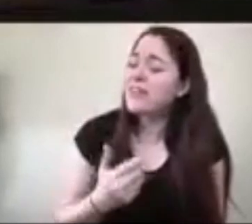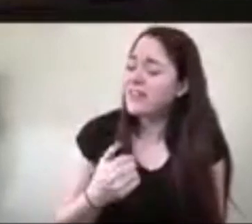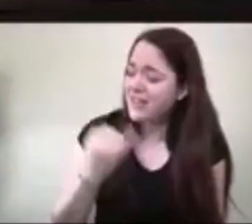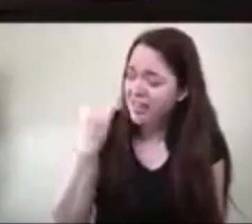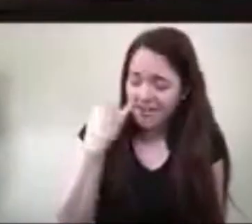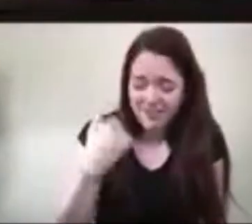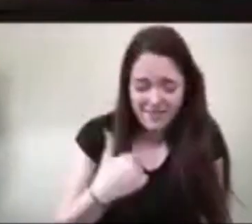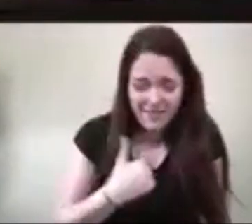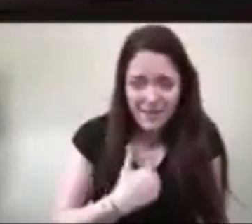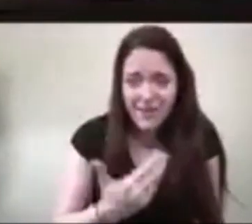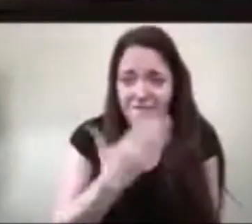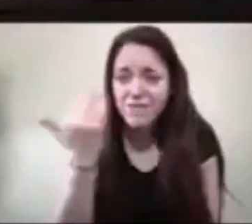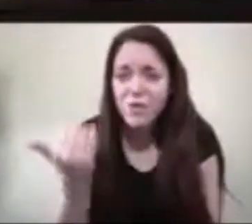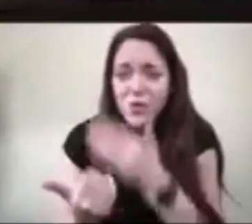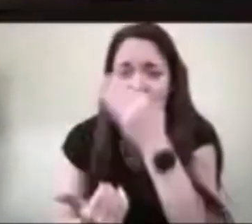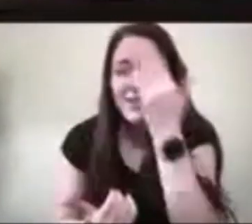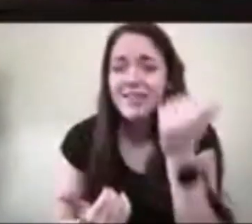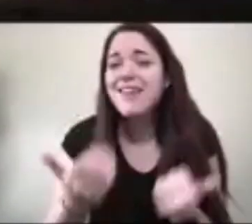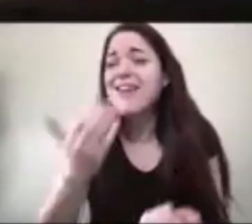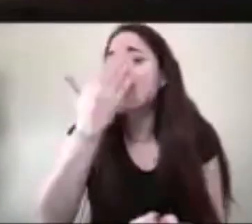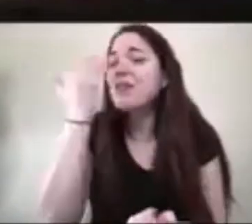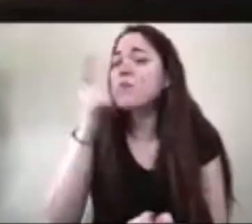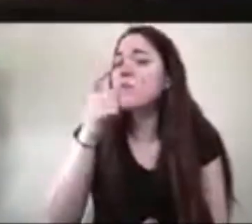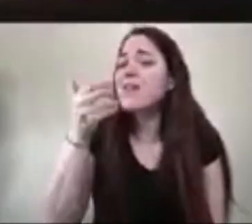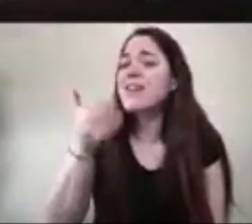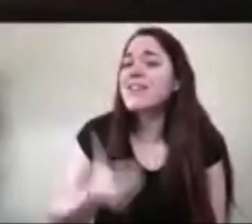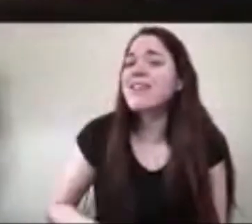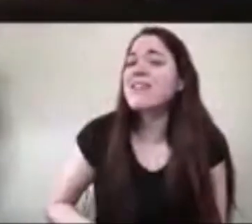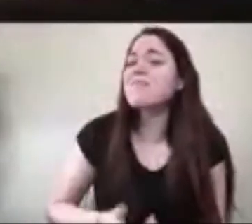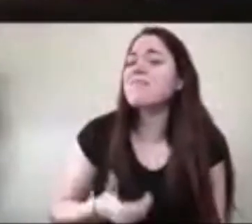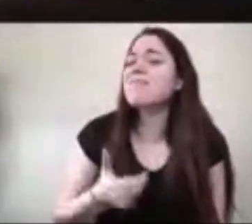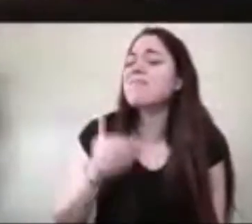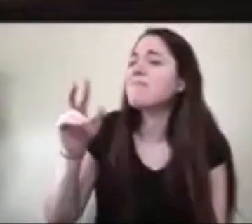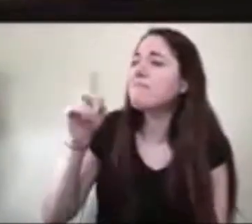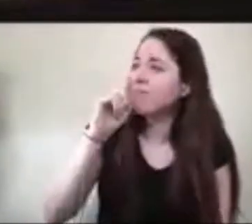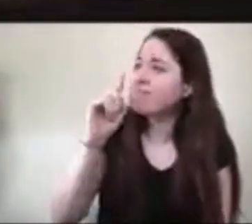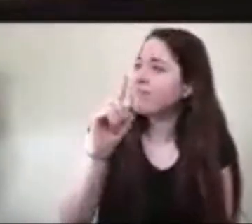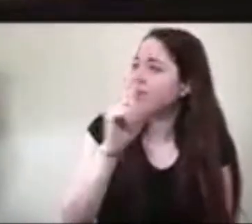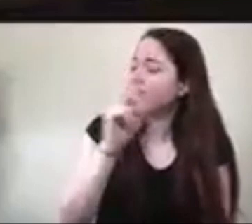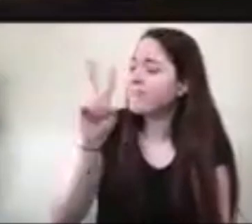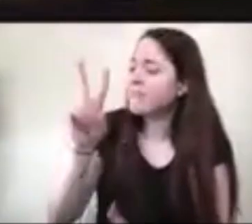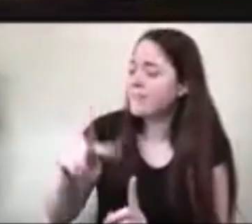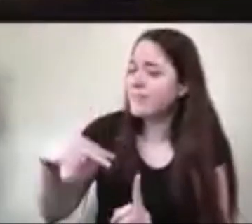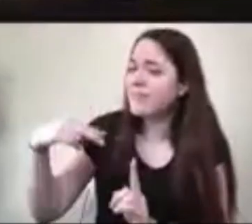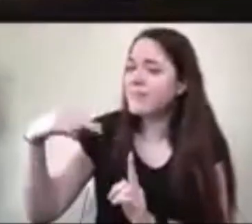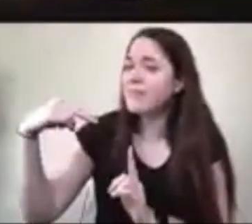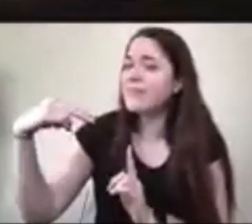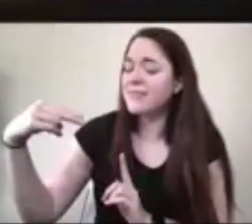lest I forget who I am to you, that I belong.